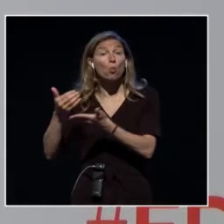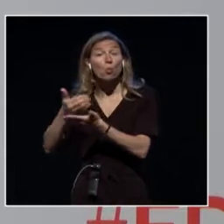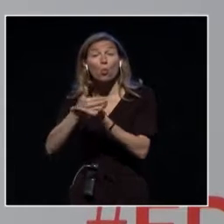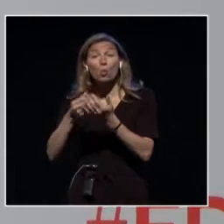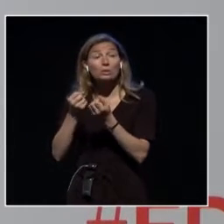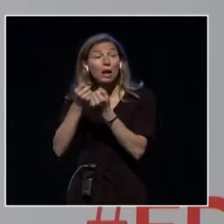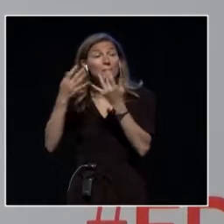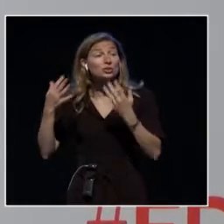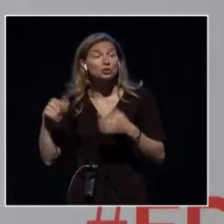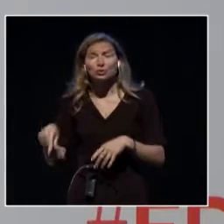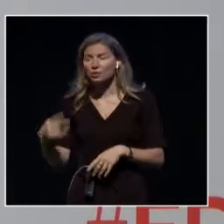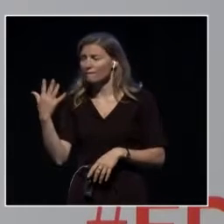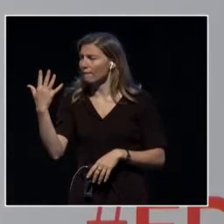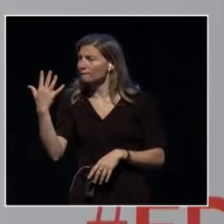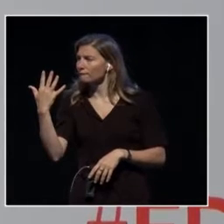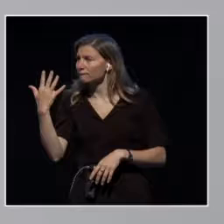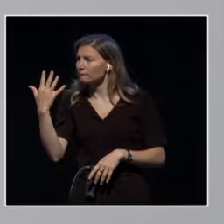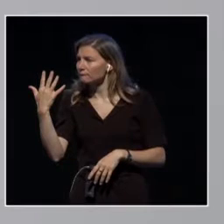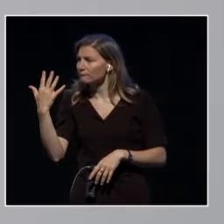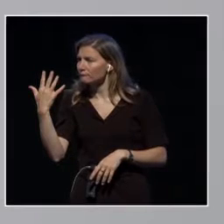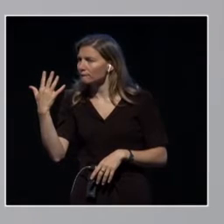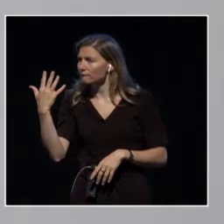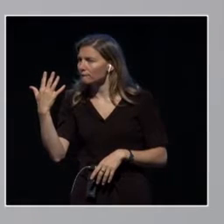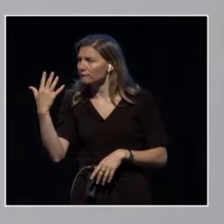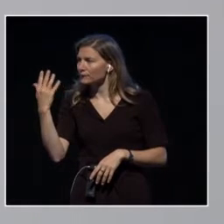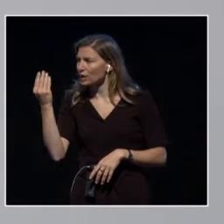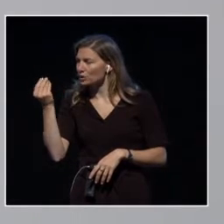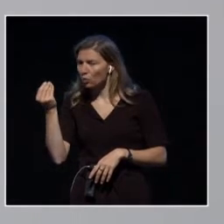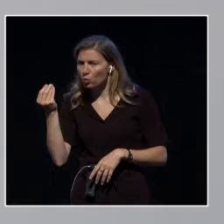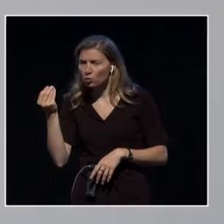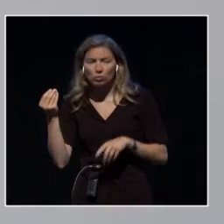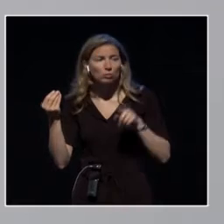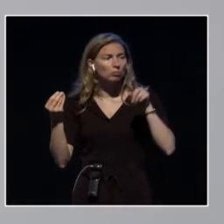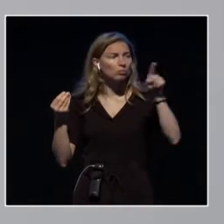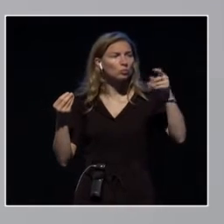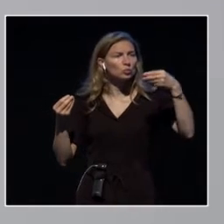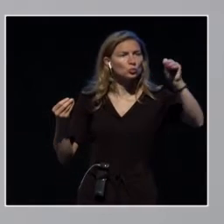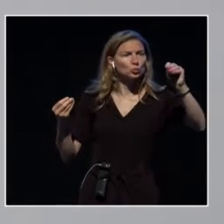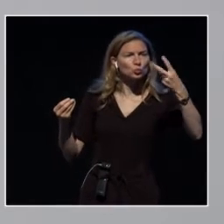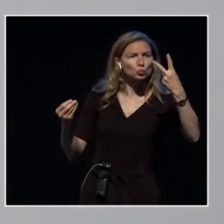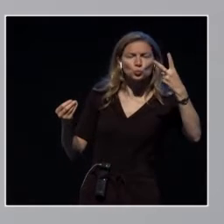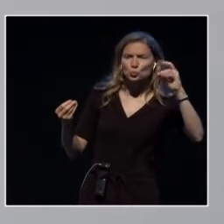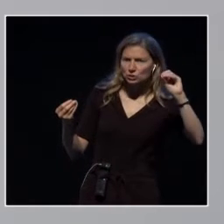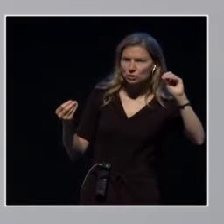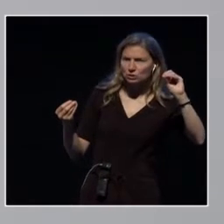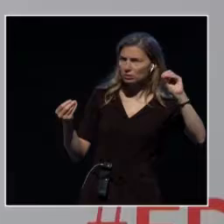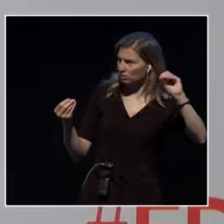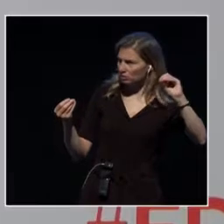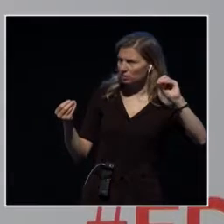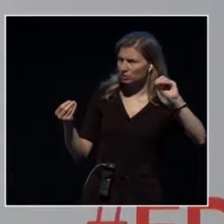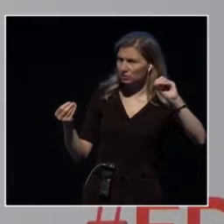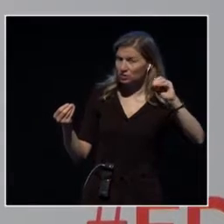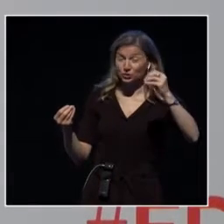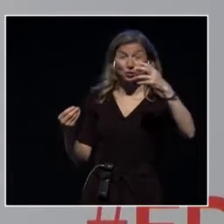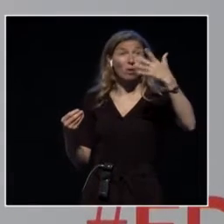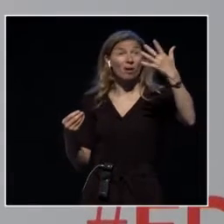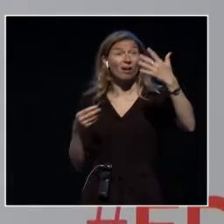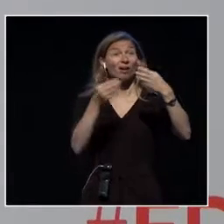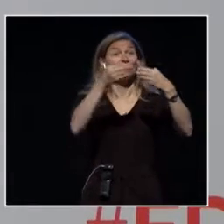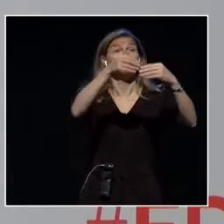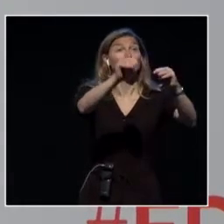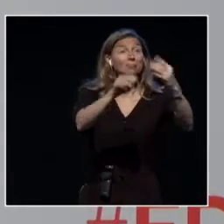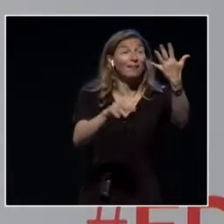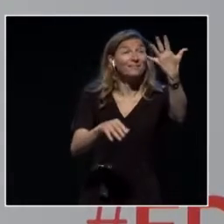paid $50. So if that $50 could, a simple sharing of that $50 additional